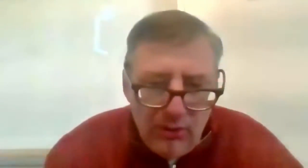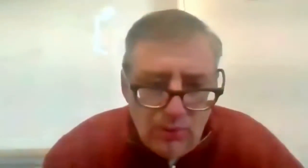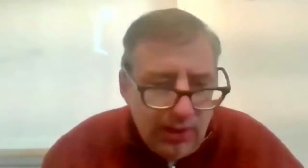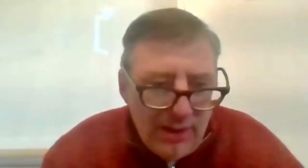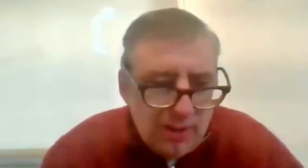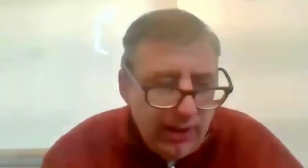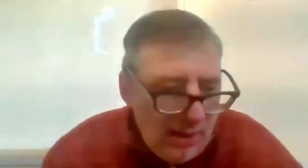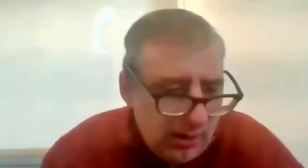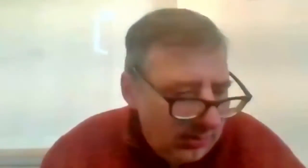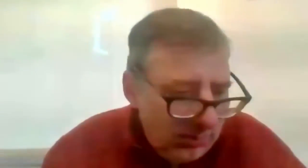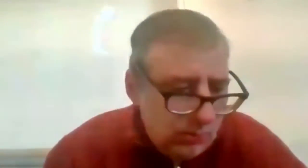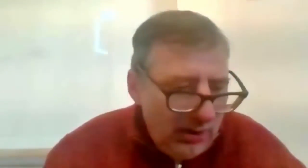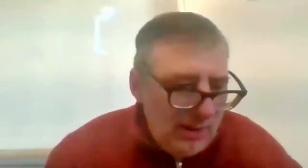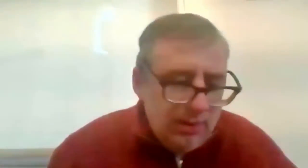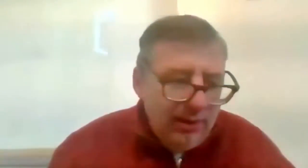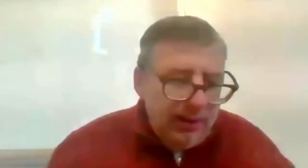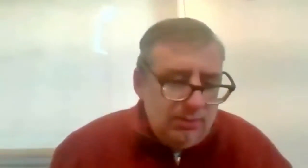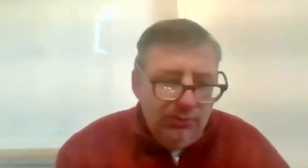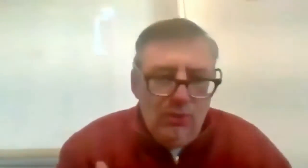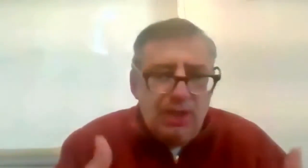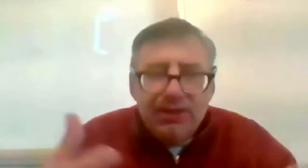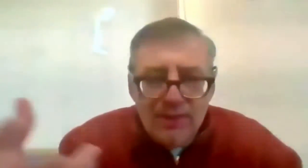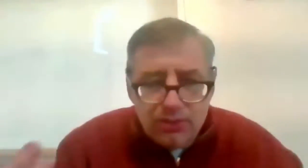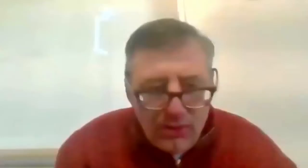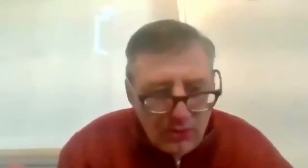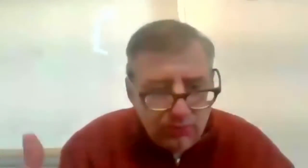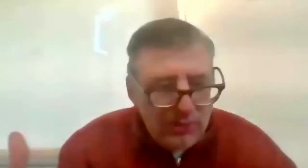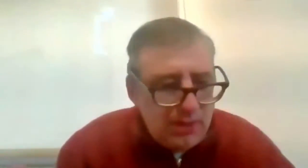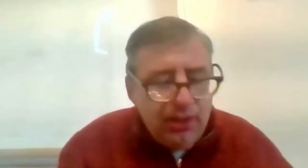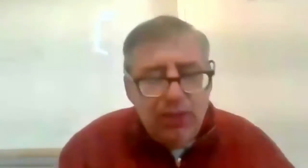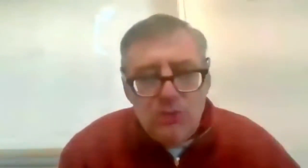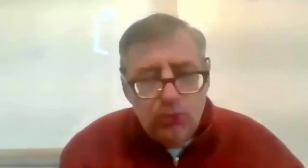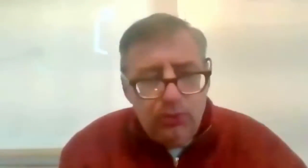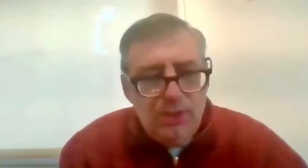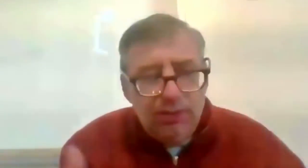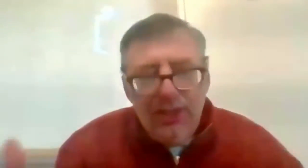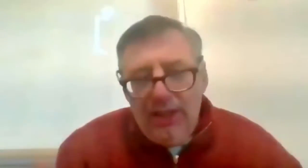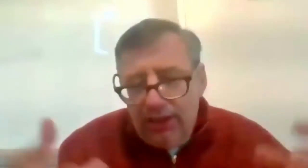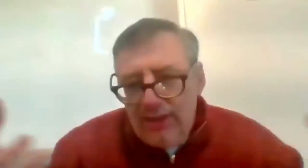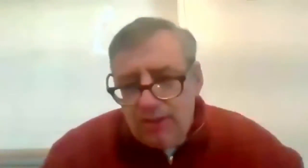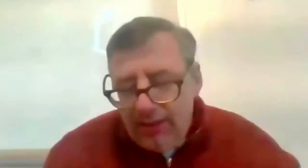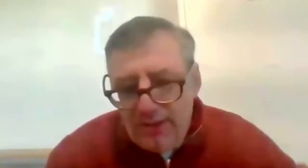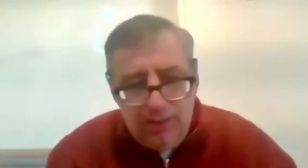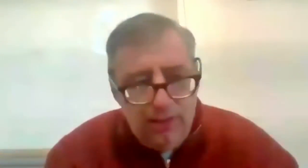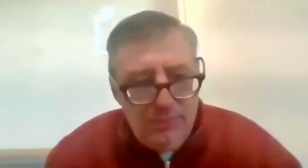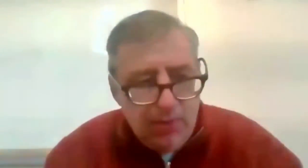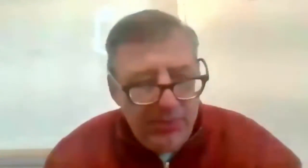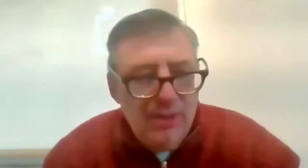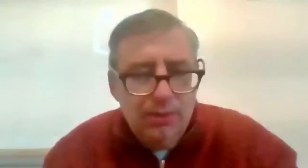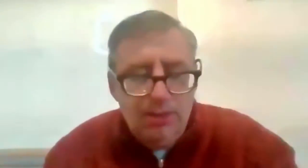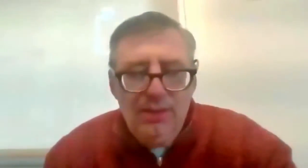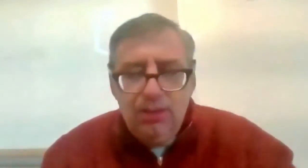of the Americas. There's even a project aimed at creating an organization